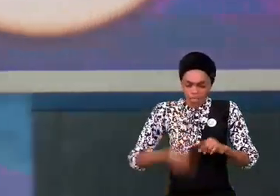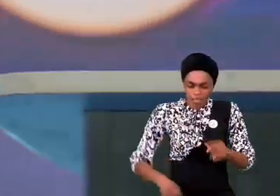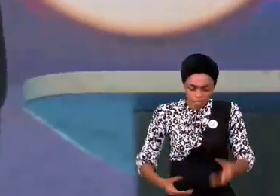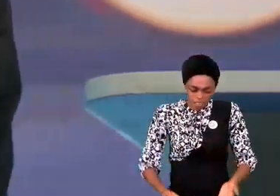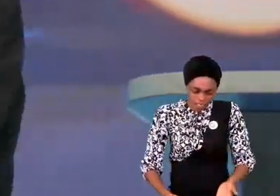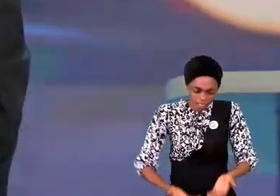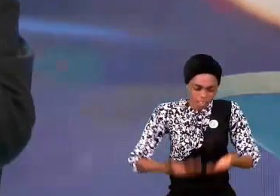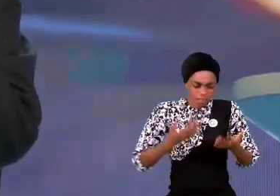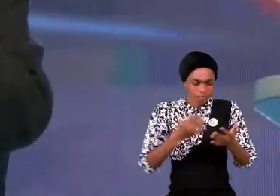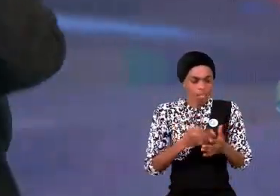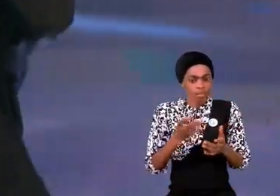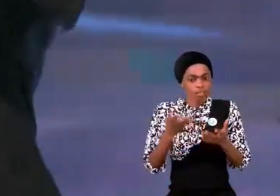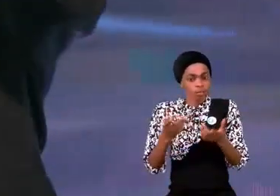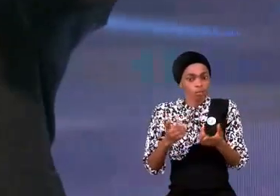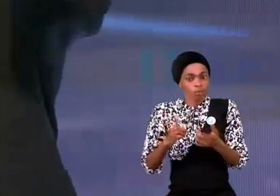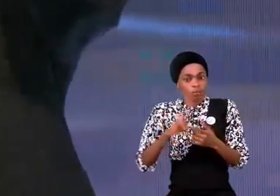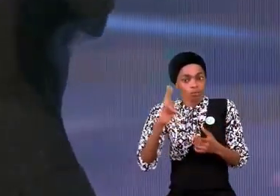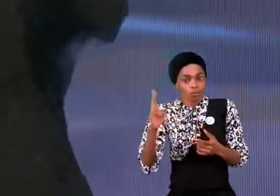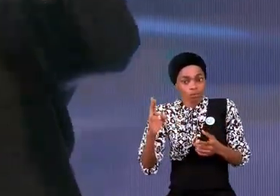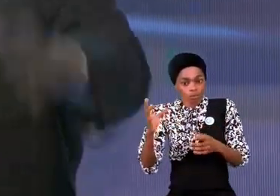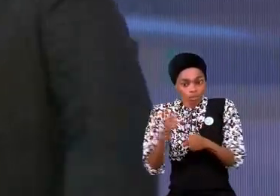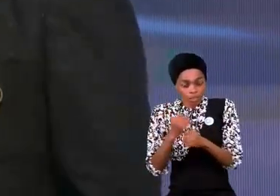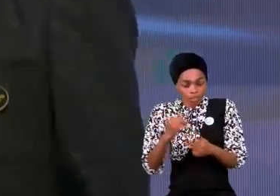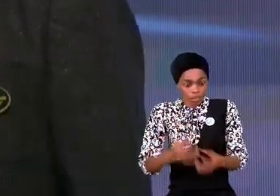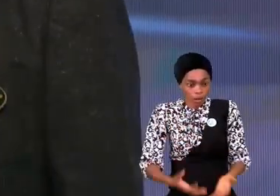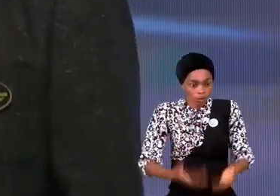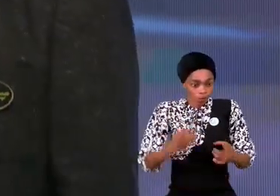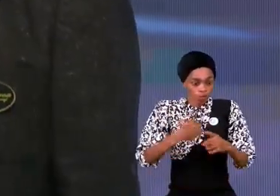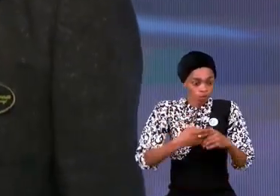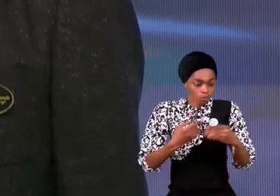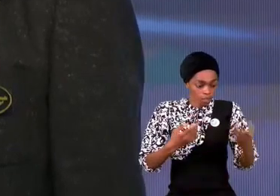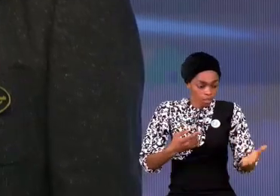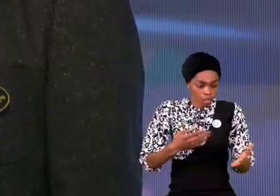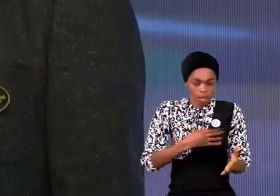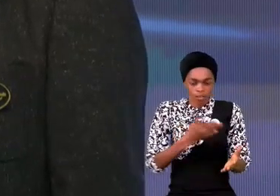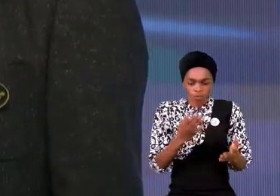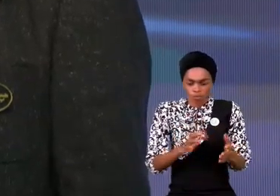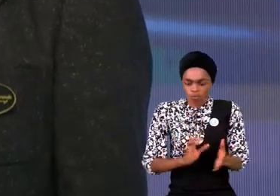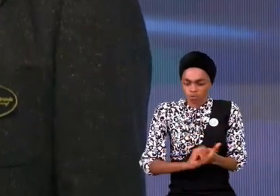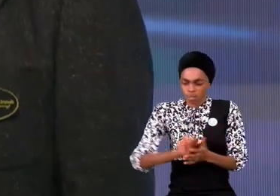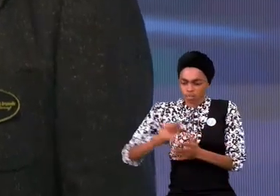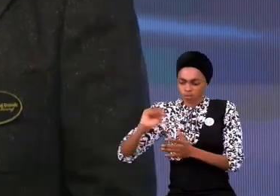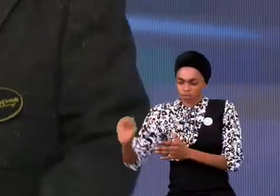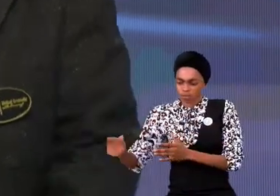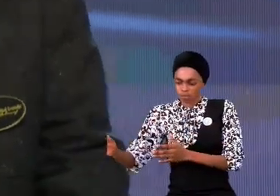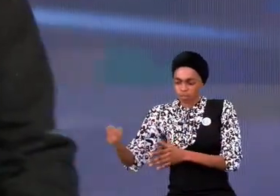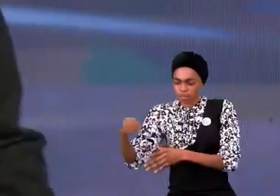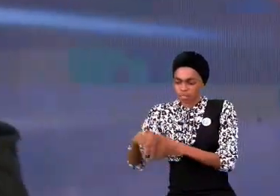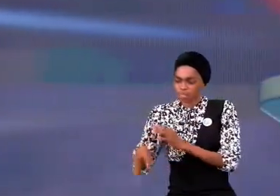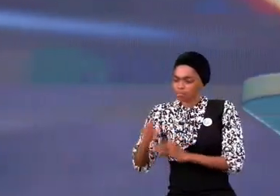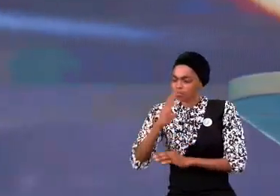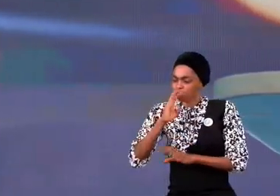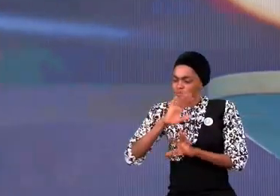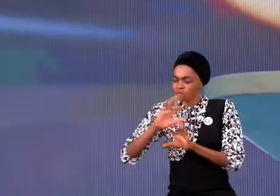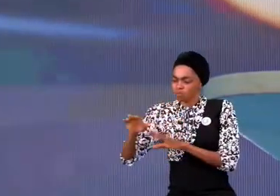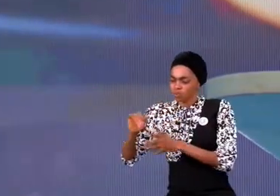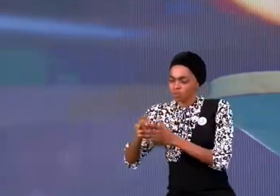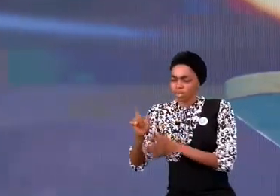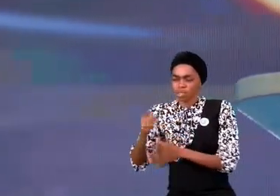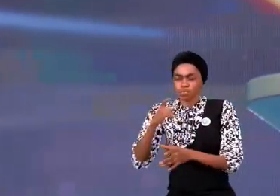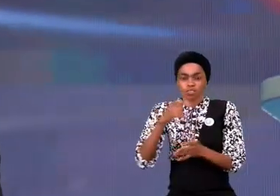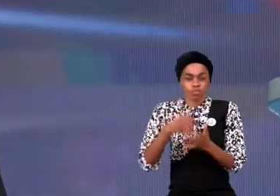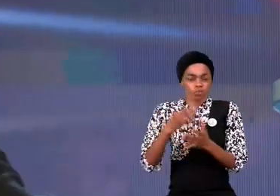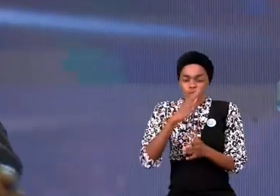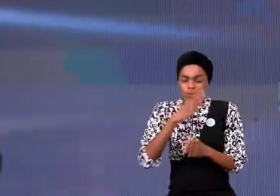go and dump it in the sea so that it will be totally forgotten. But you try, the thing